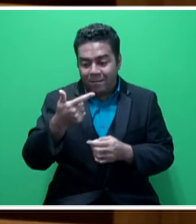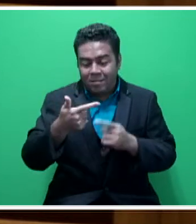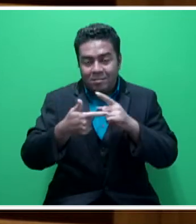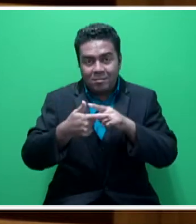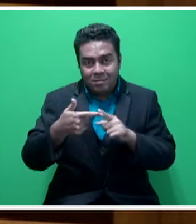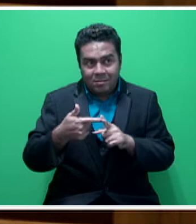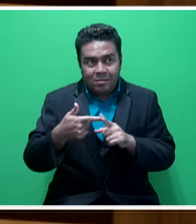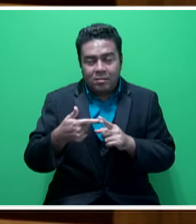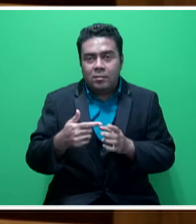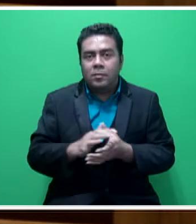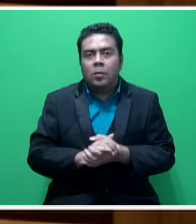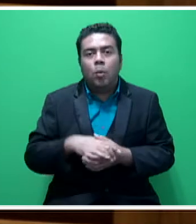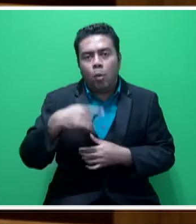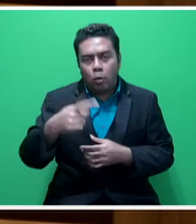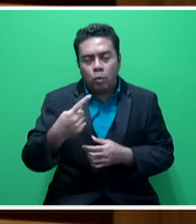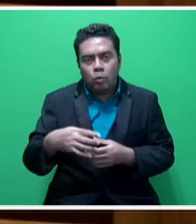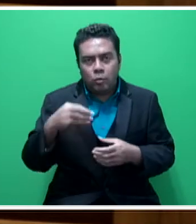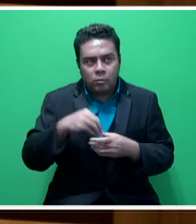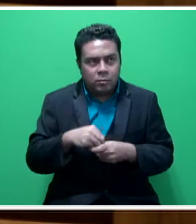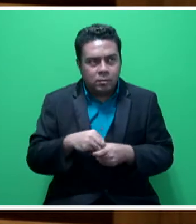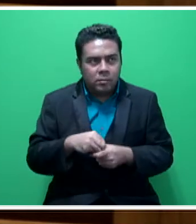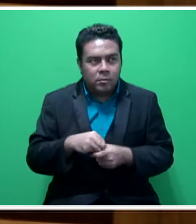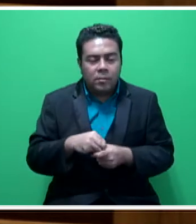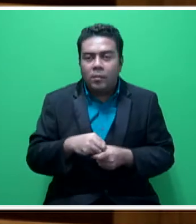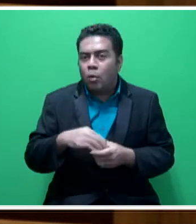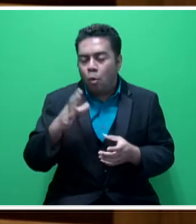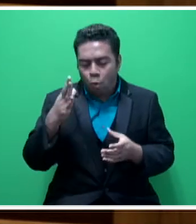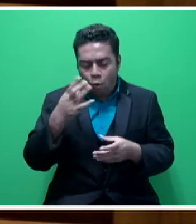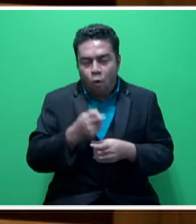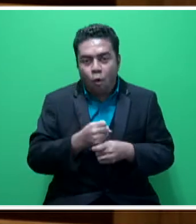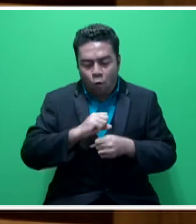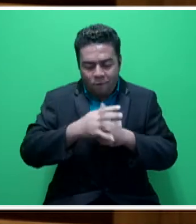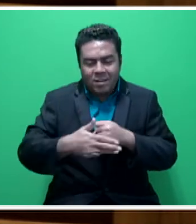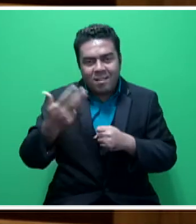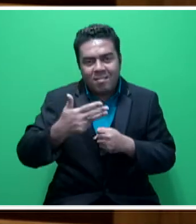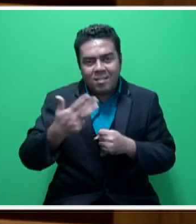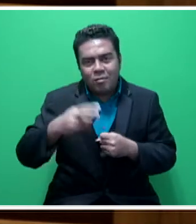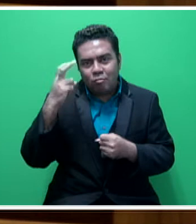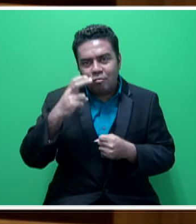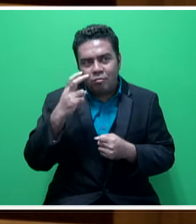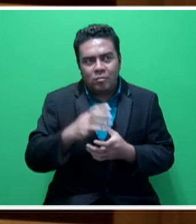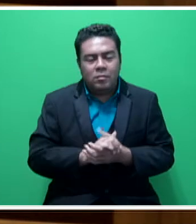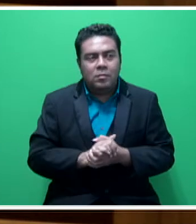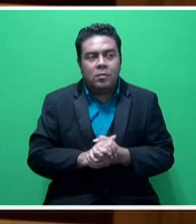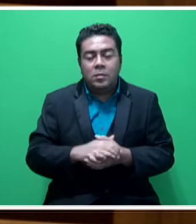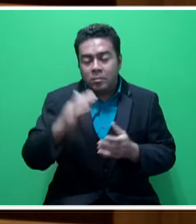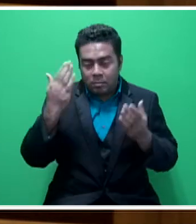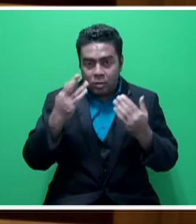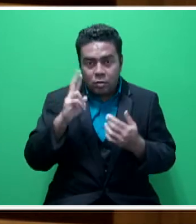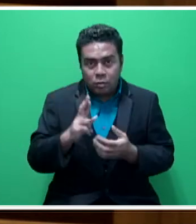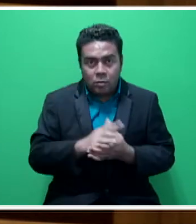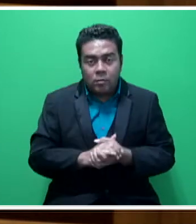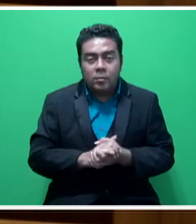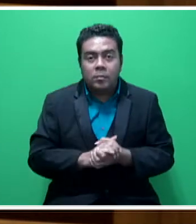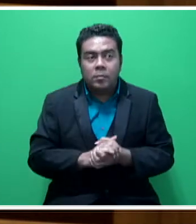routes continue to be serviced despite the COVID-19 pandemic restrictions. Mr. Speaker, sir, the continuity